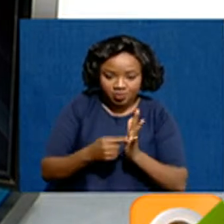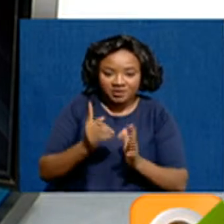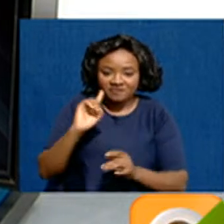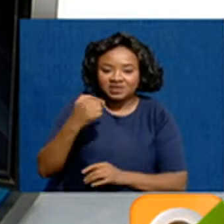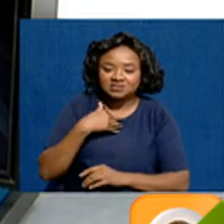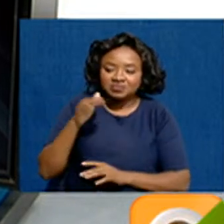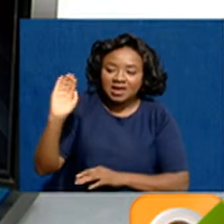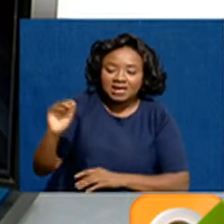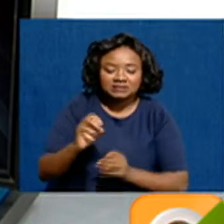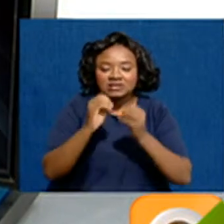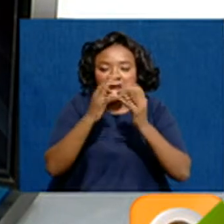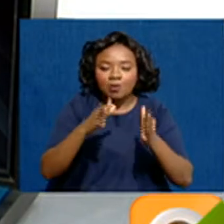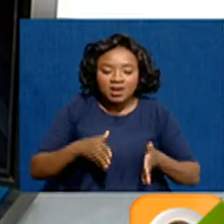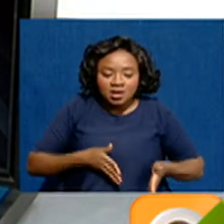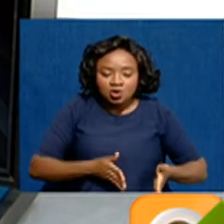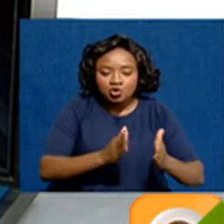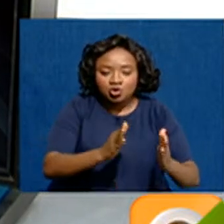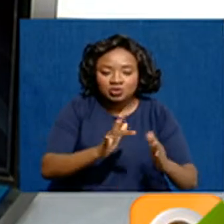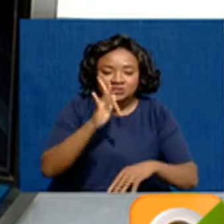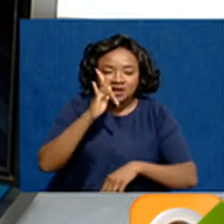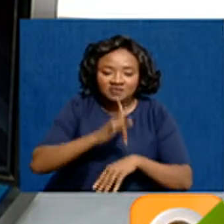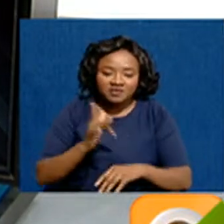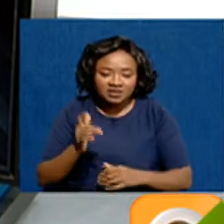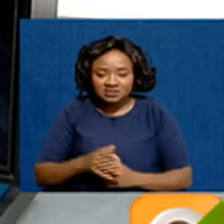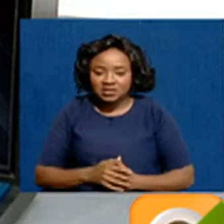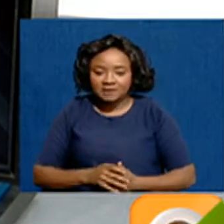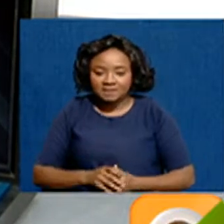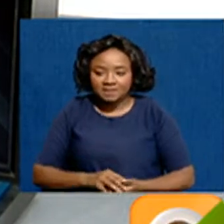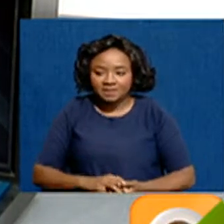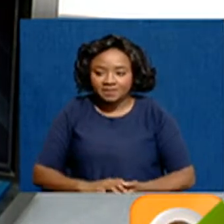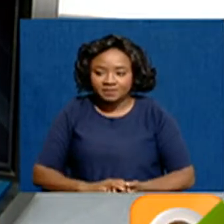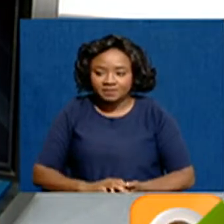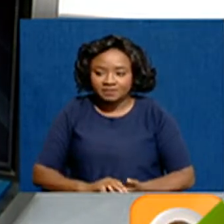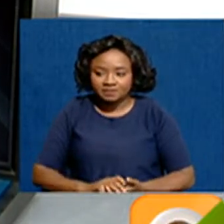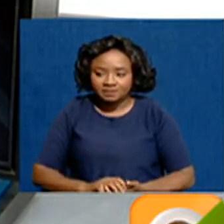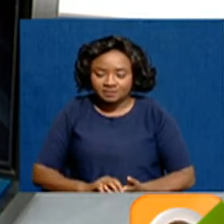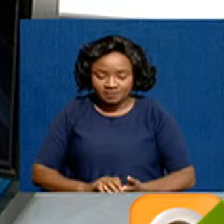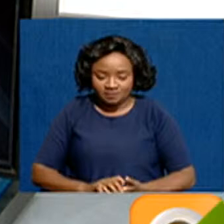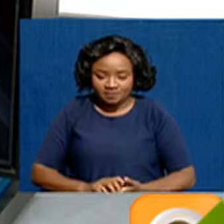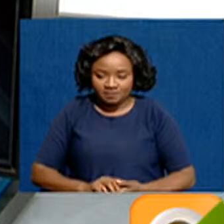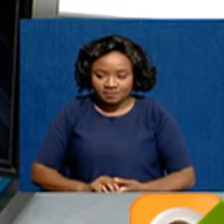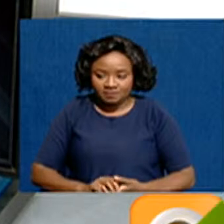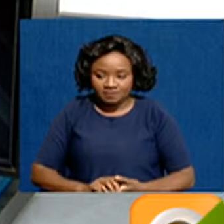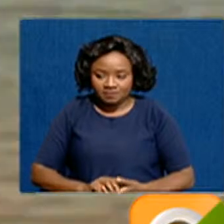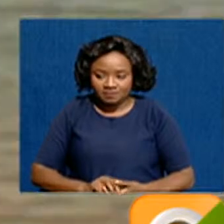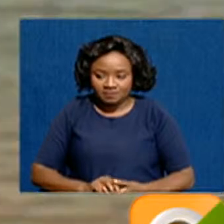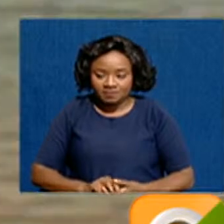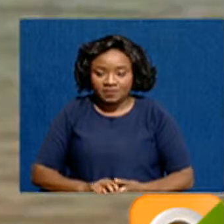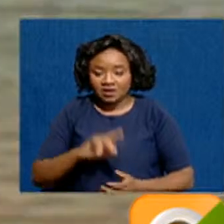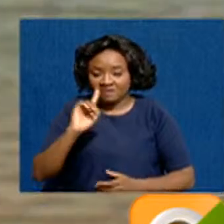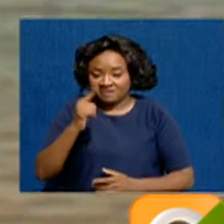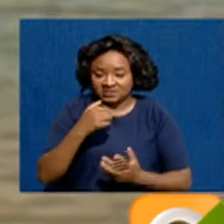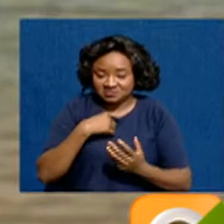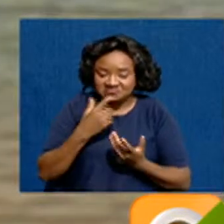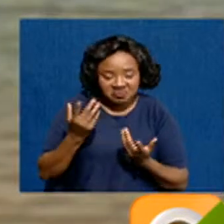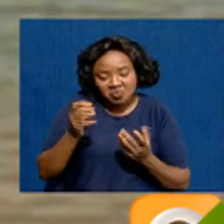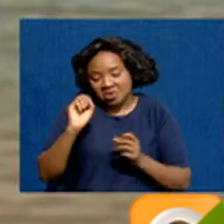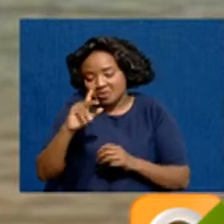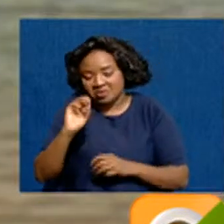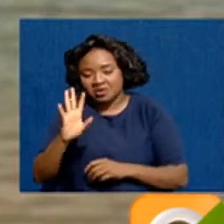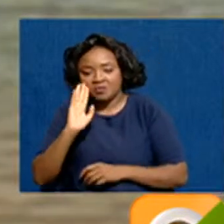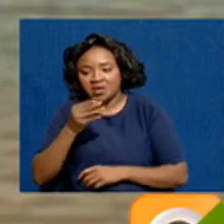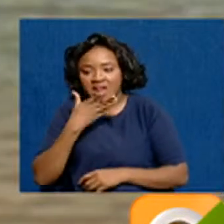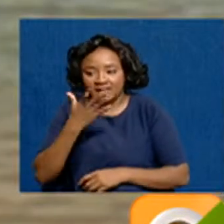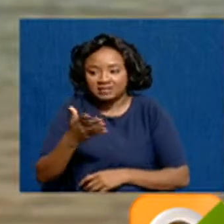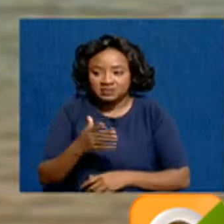question. How many roads have been affected? That's what I'm coming to that. So I needed to just have the situation analysis for everybody. I mean, since I'm now